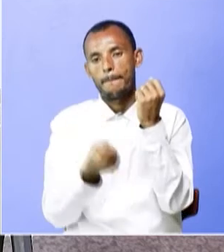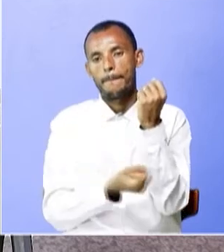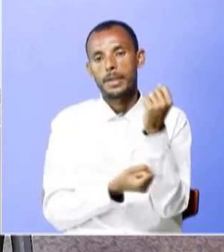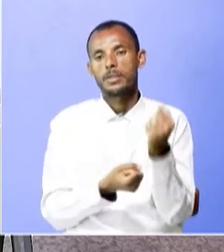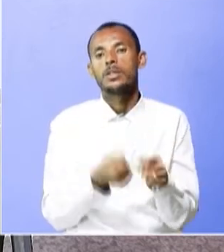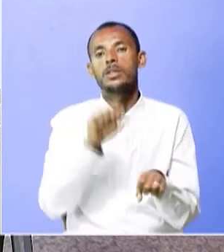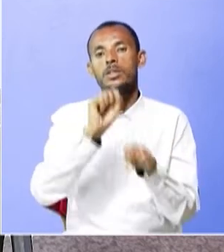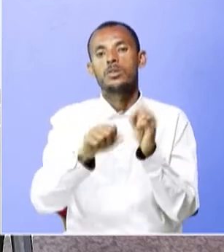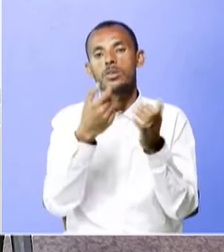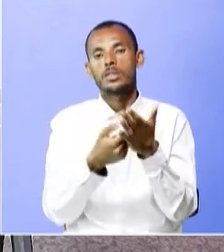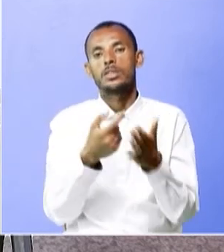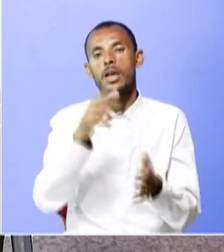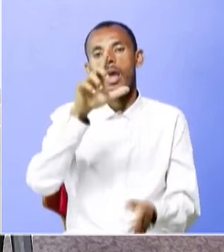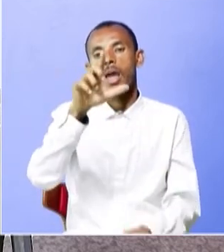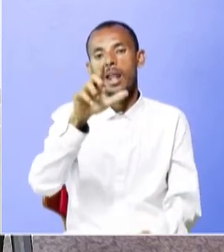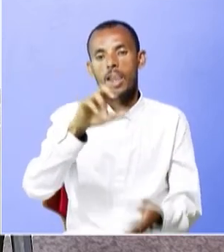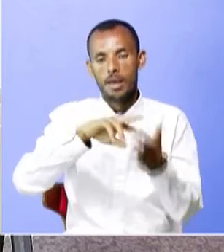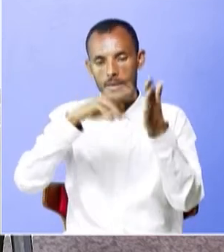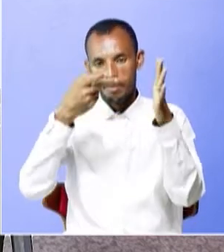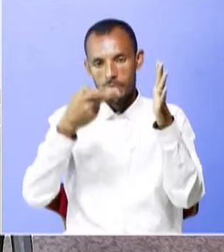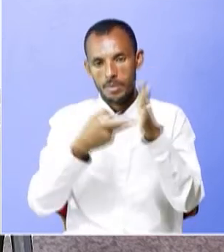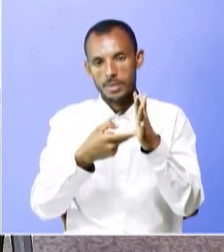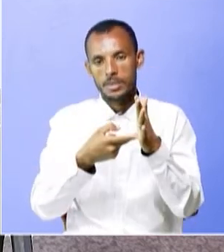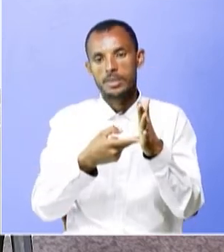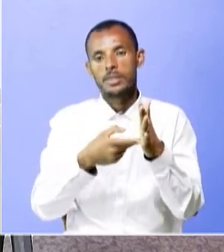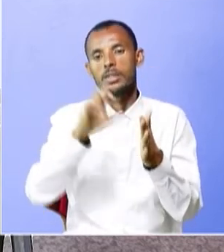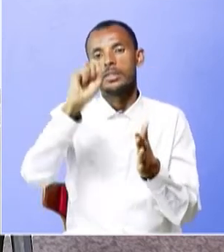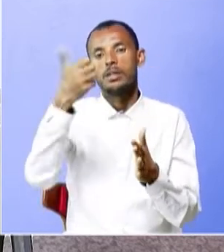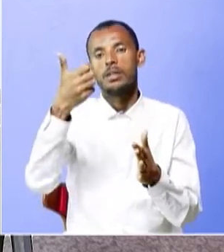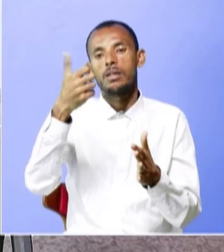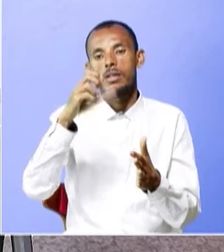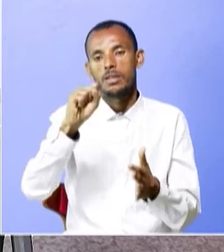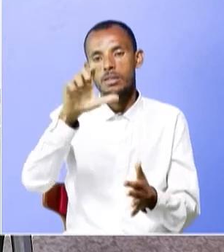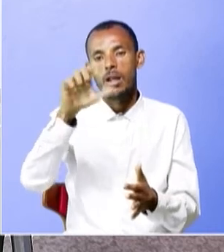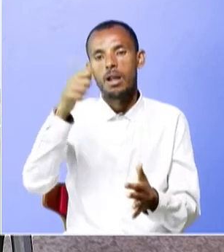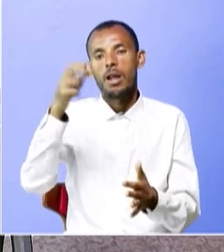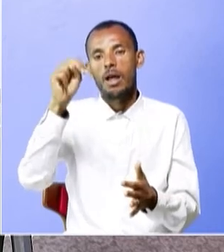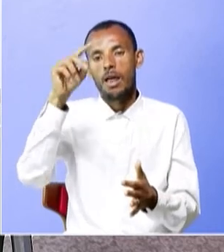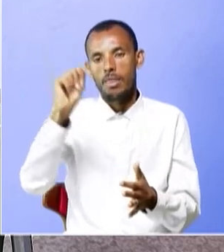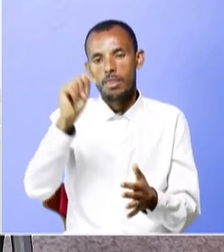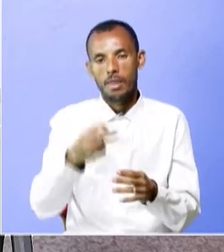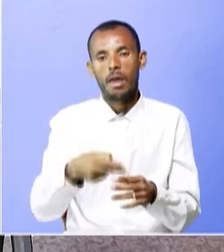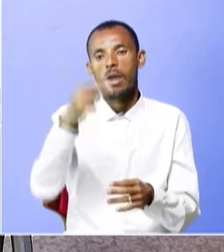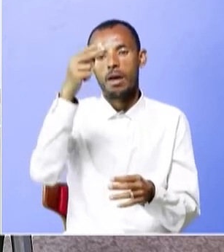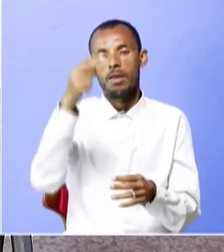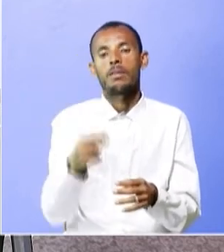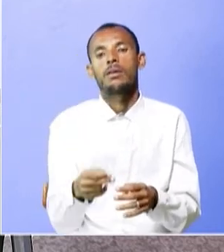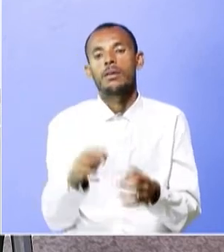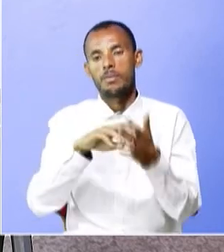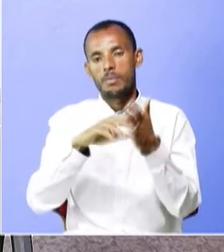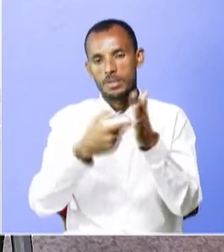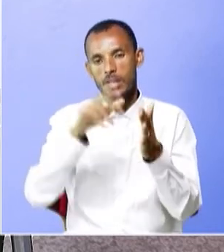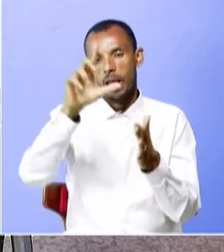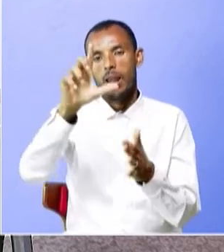Okay, so this L is roughly the slant height. We will use this L to calculate the area of each